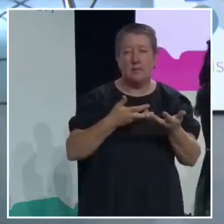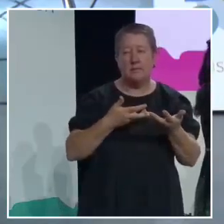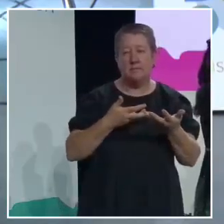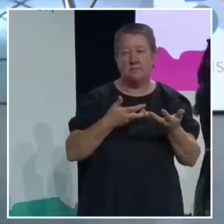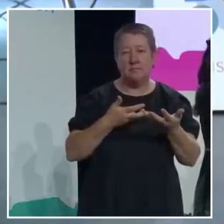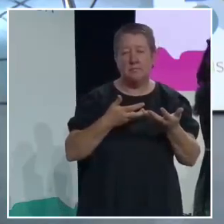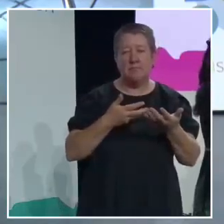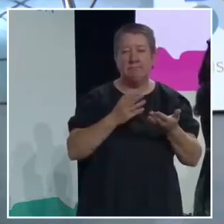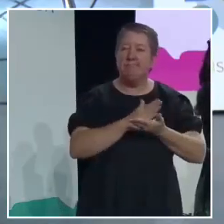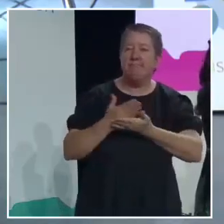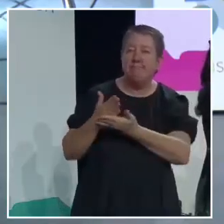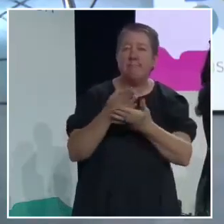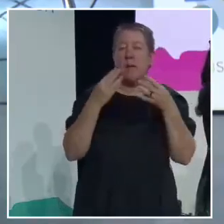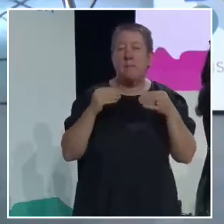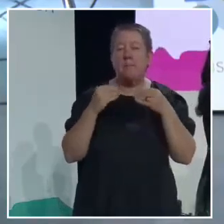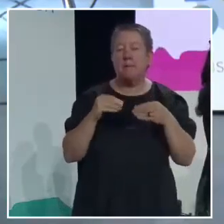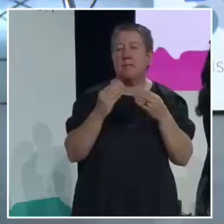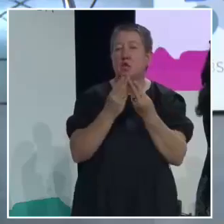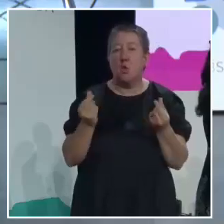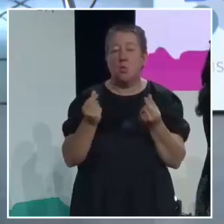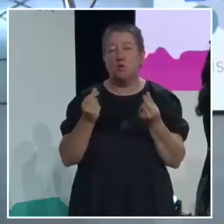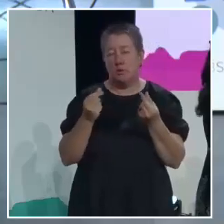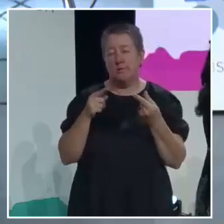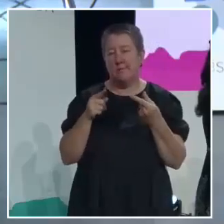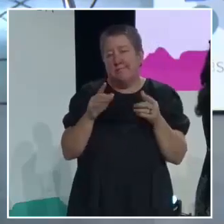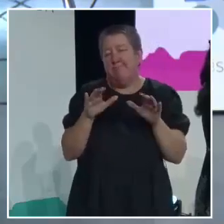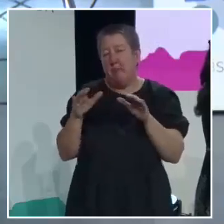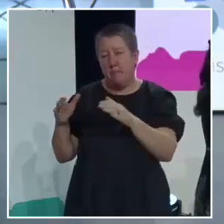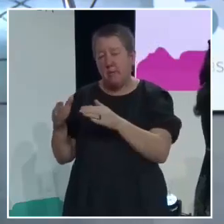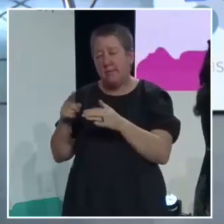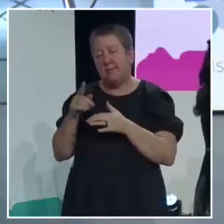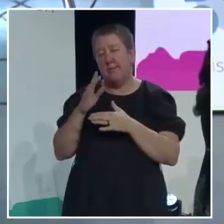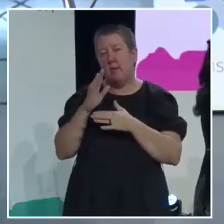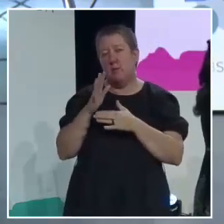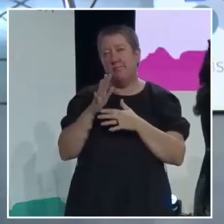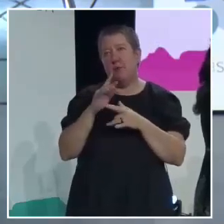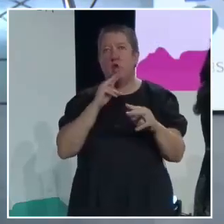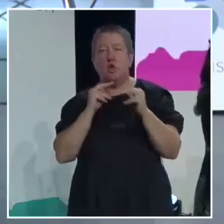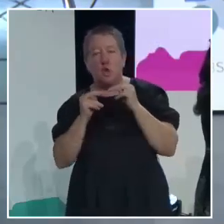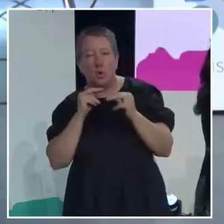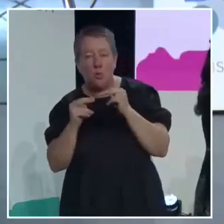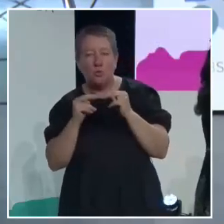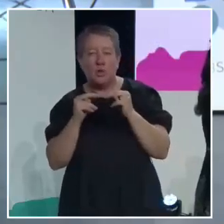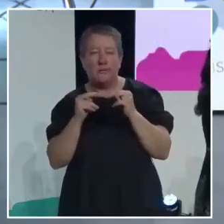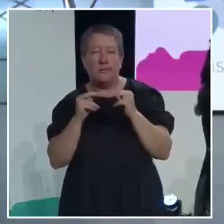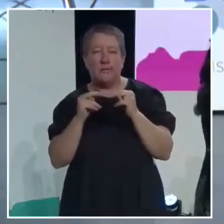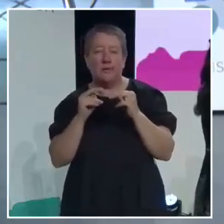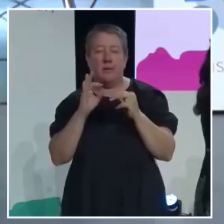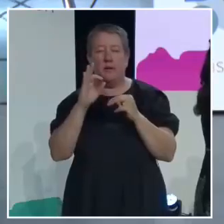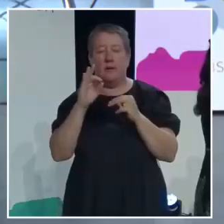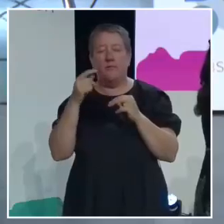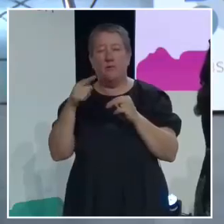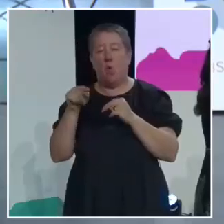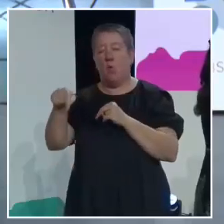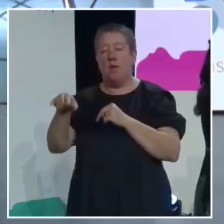shareholders of this institution, and they are the parties that are negotiating the conclusions of FFD4.